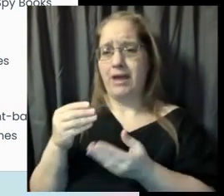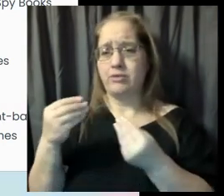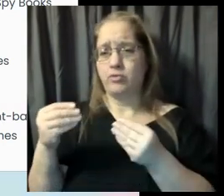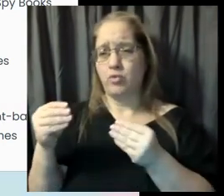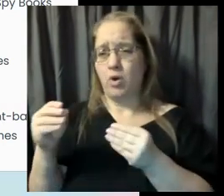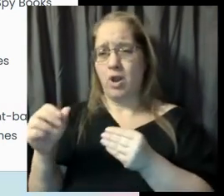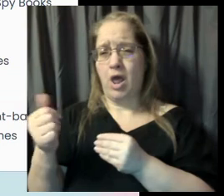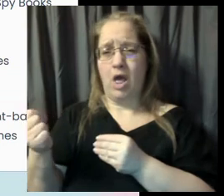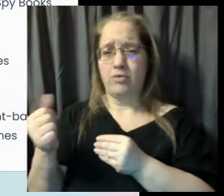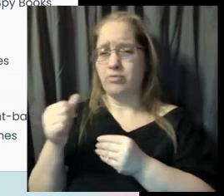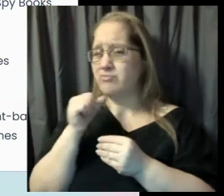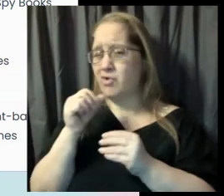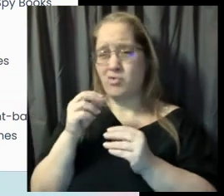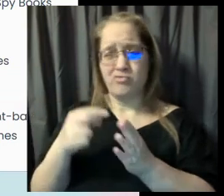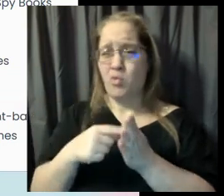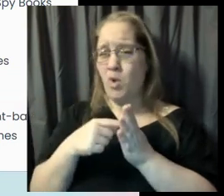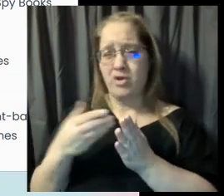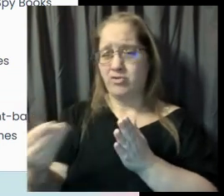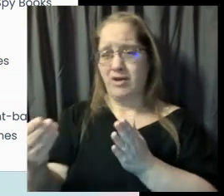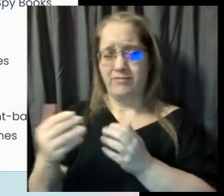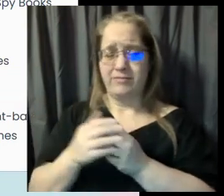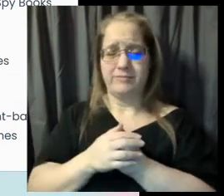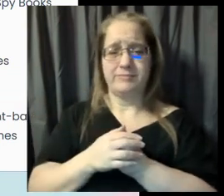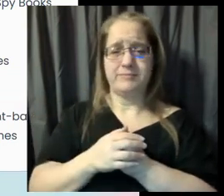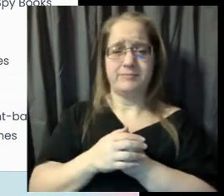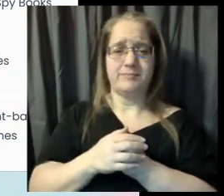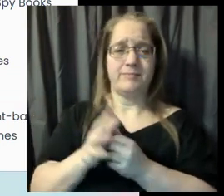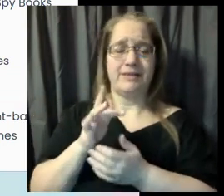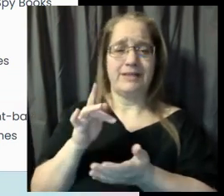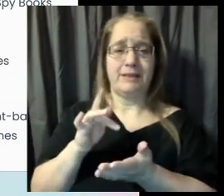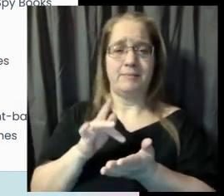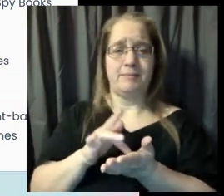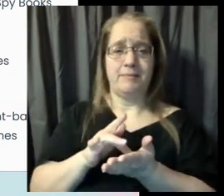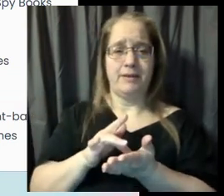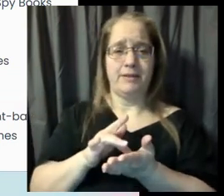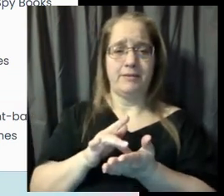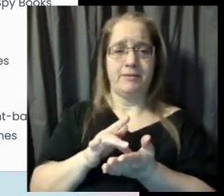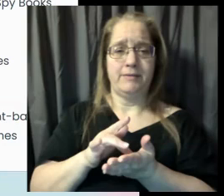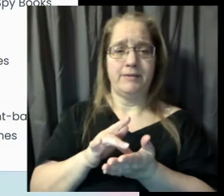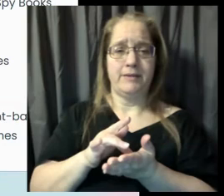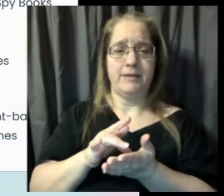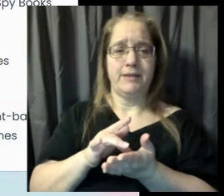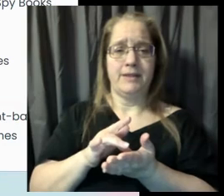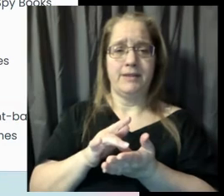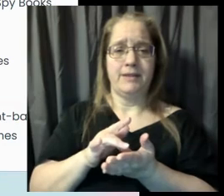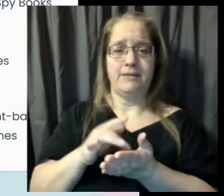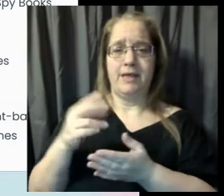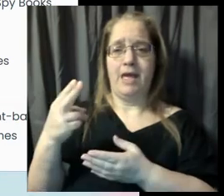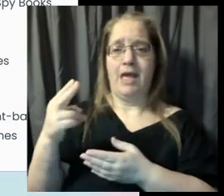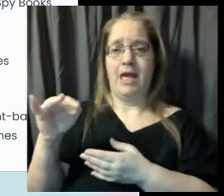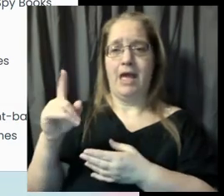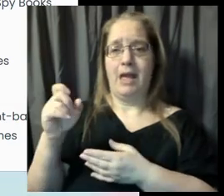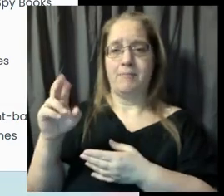others do not require any materials at all. So in the middle of your copy of the presentation, there's a hyperlink that's